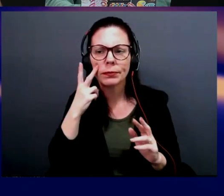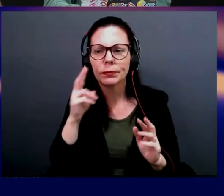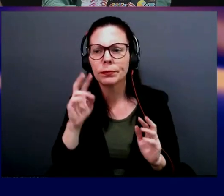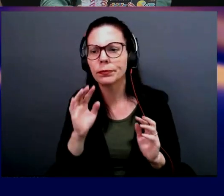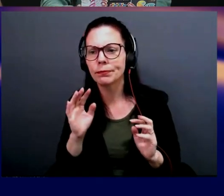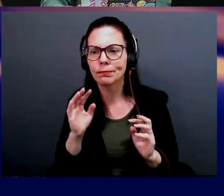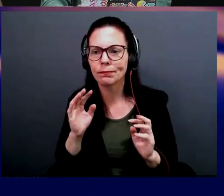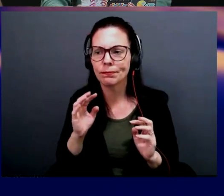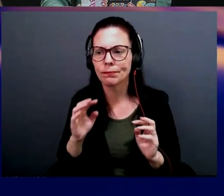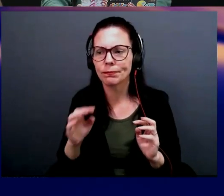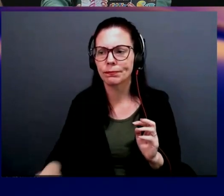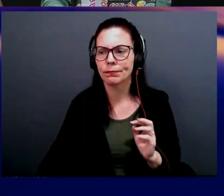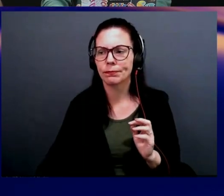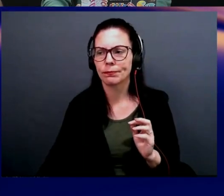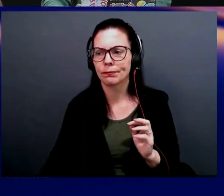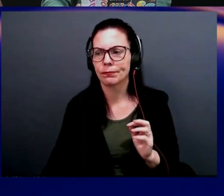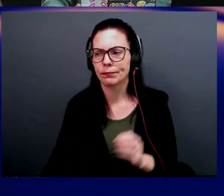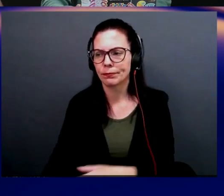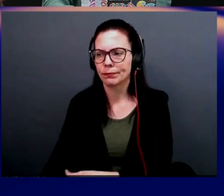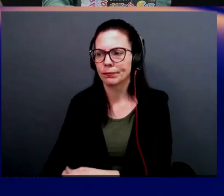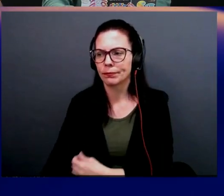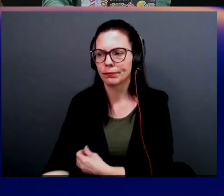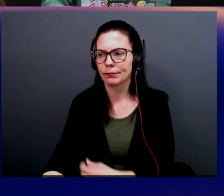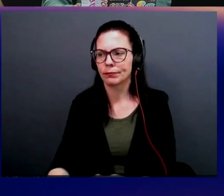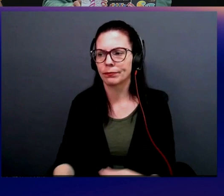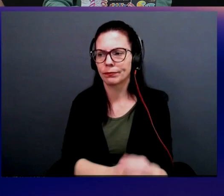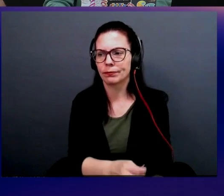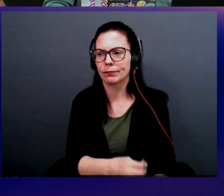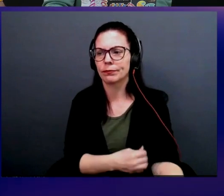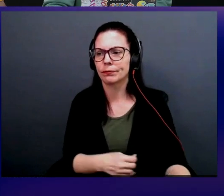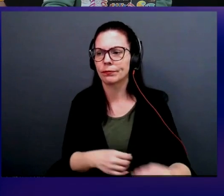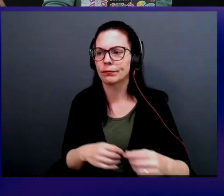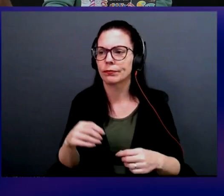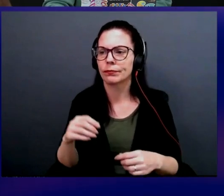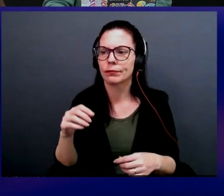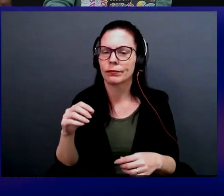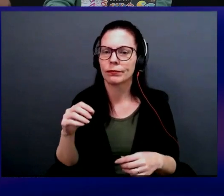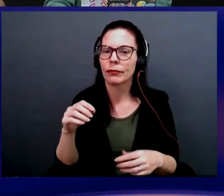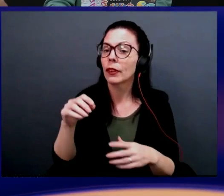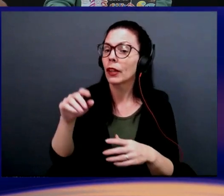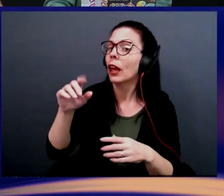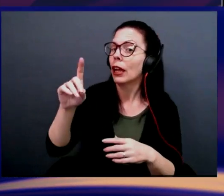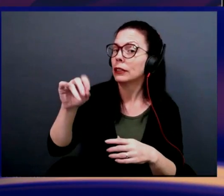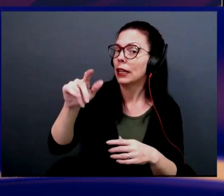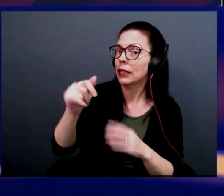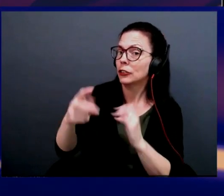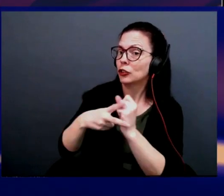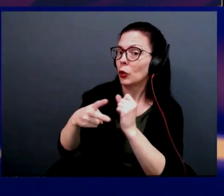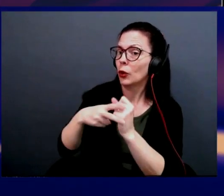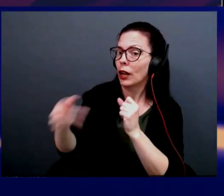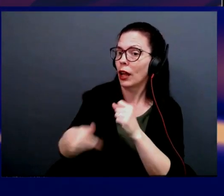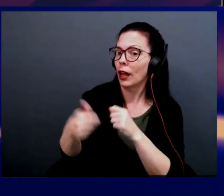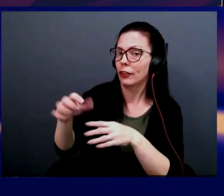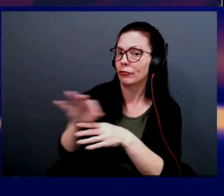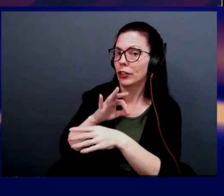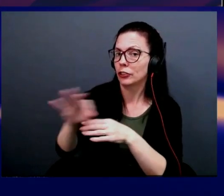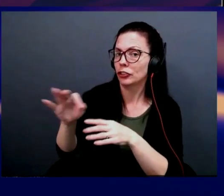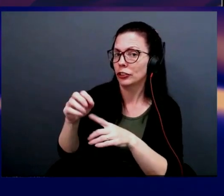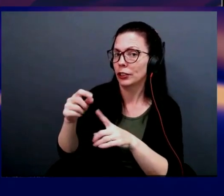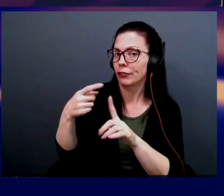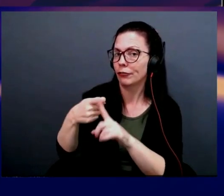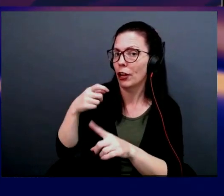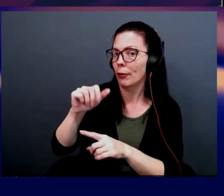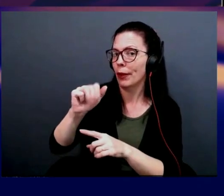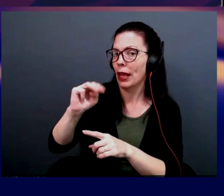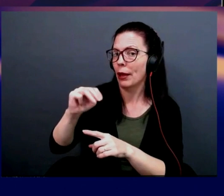and local. And data store, if you're unfamiliar, is another function of Amplify that